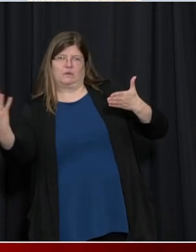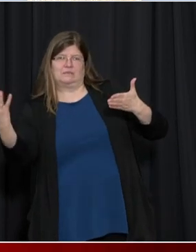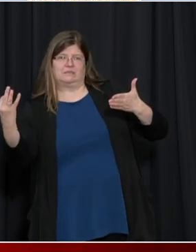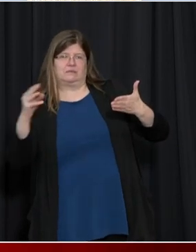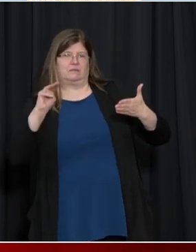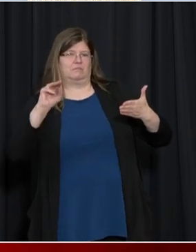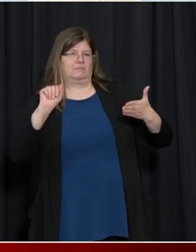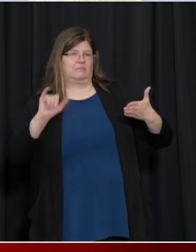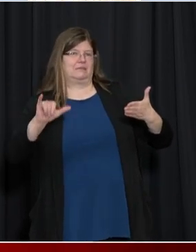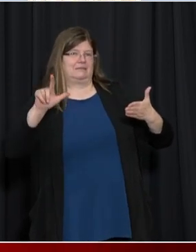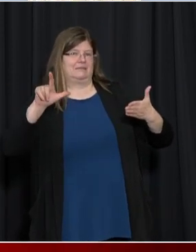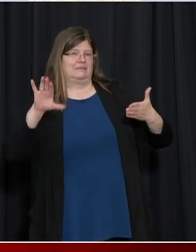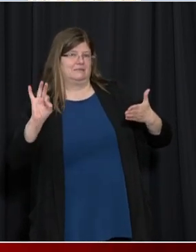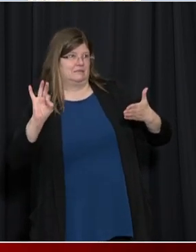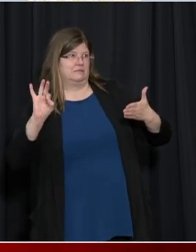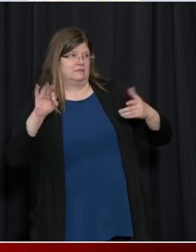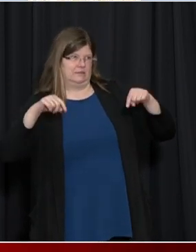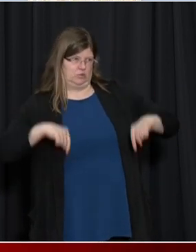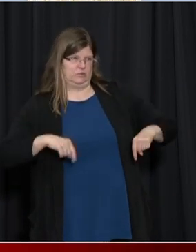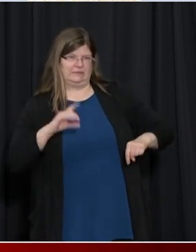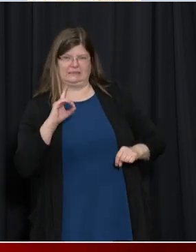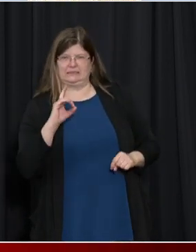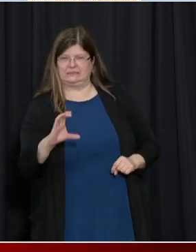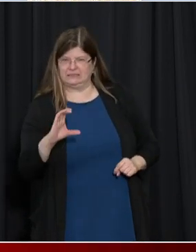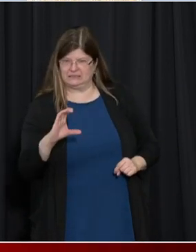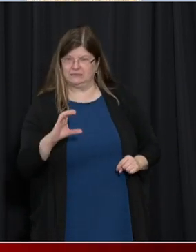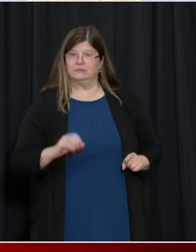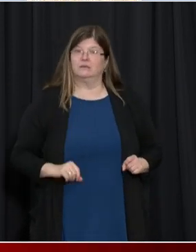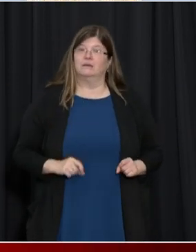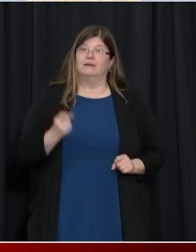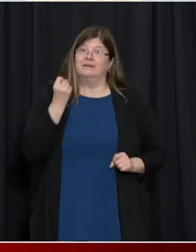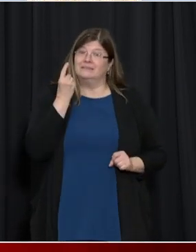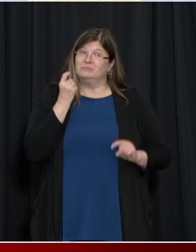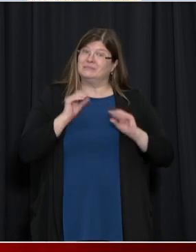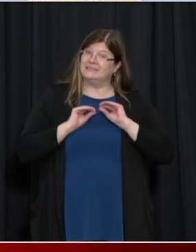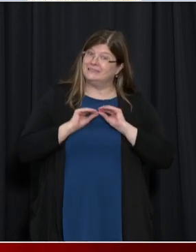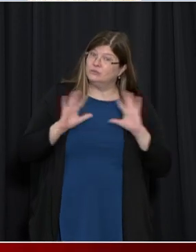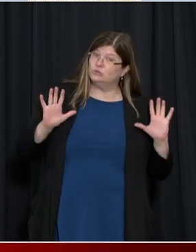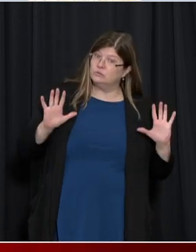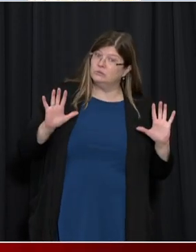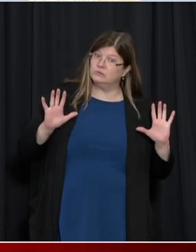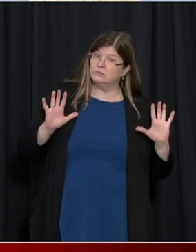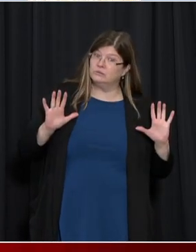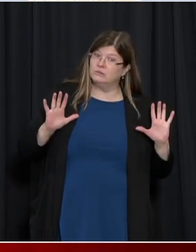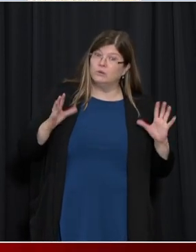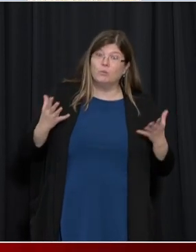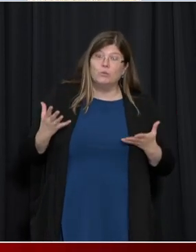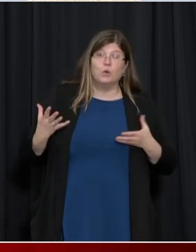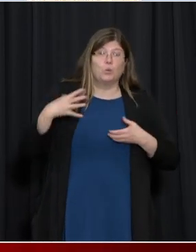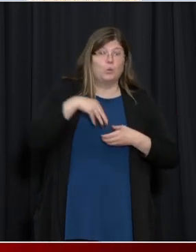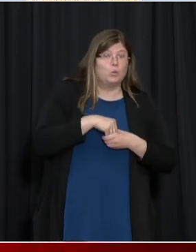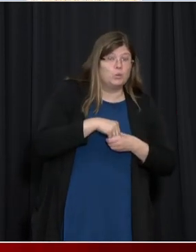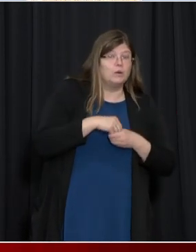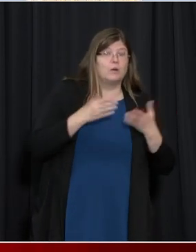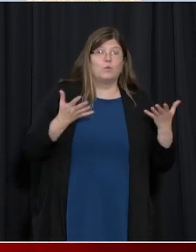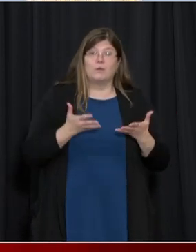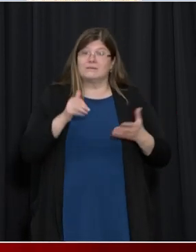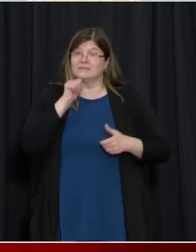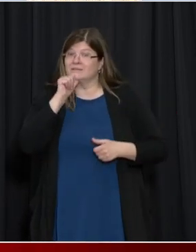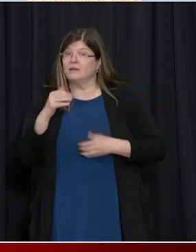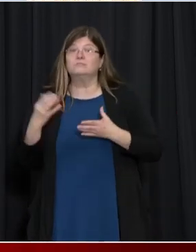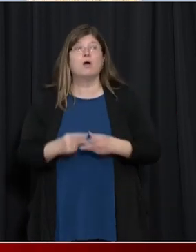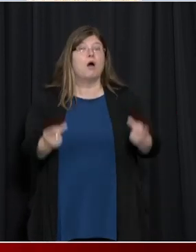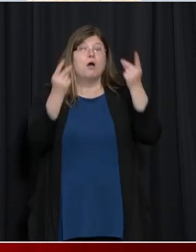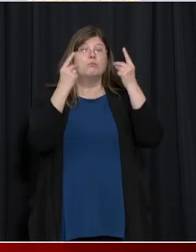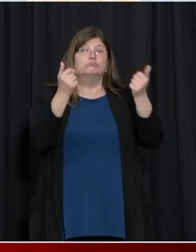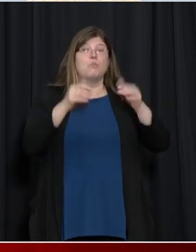D.C. Let me be clear about what this is and what it isn't. It is not an on and off switch. We